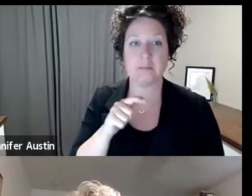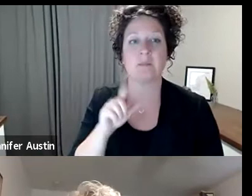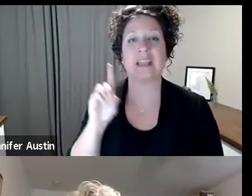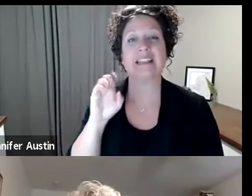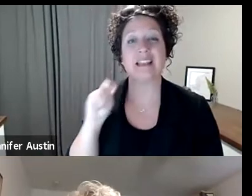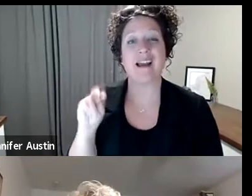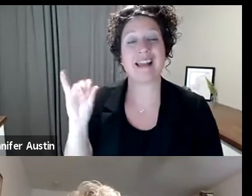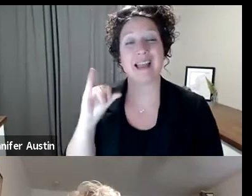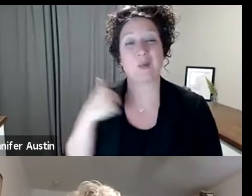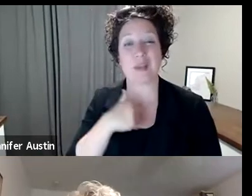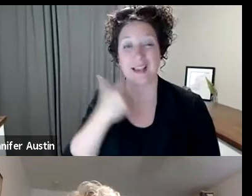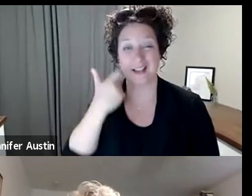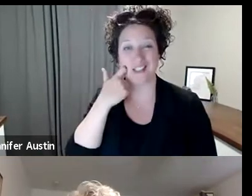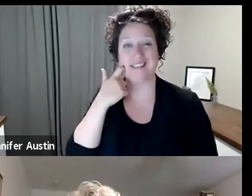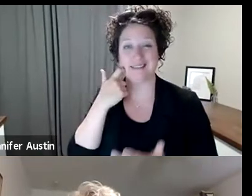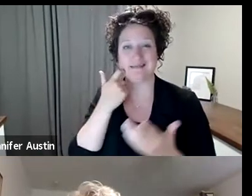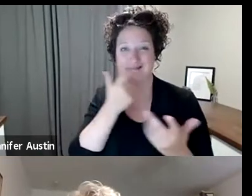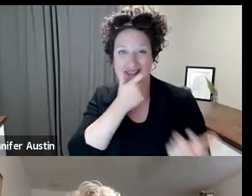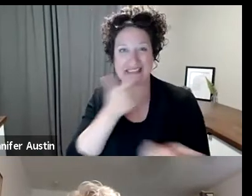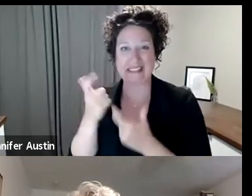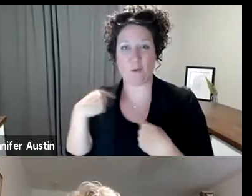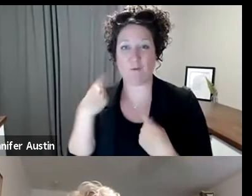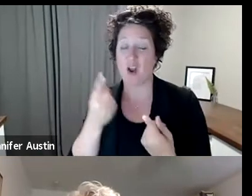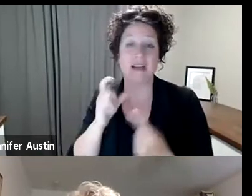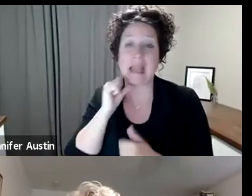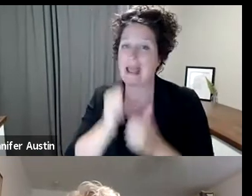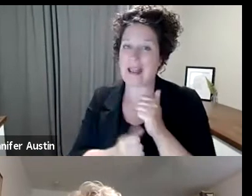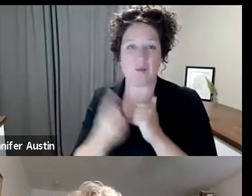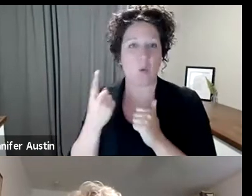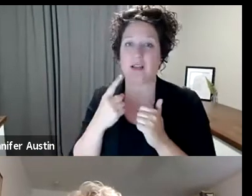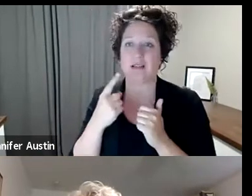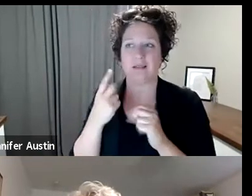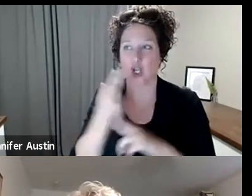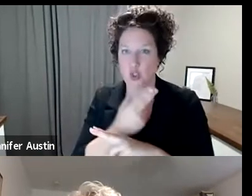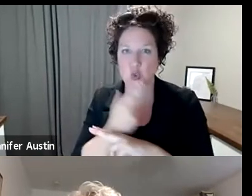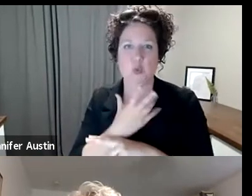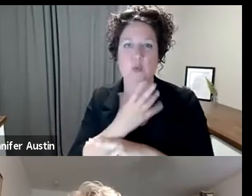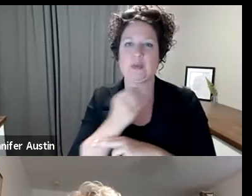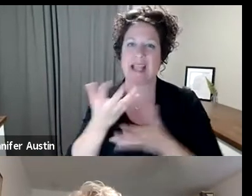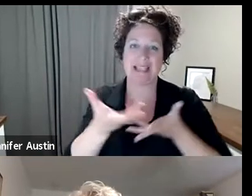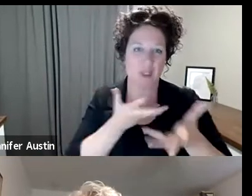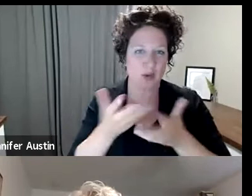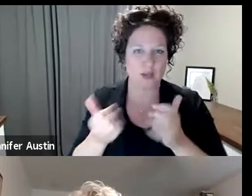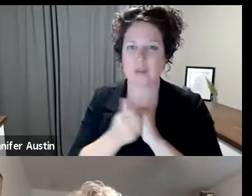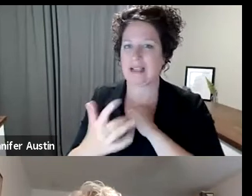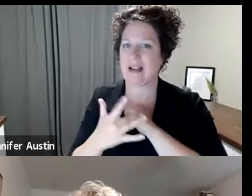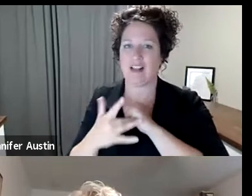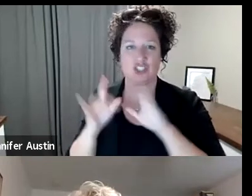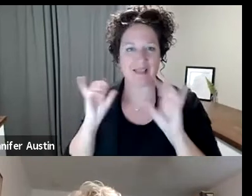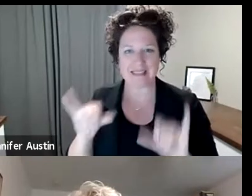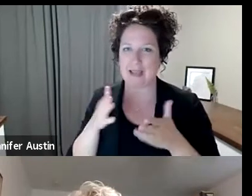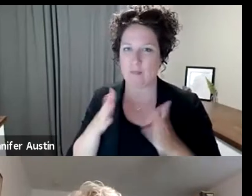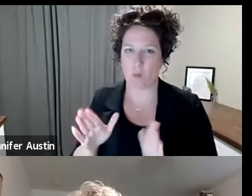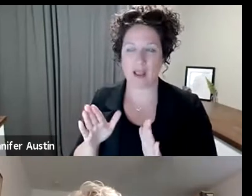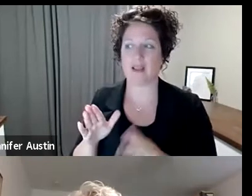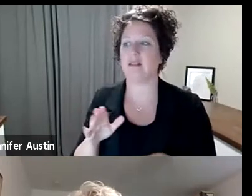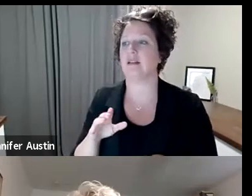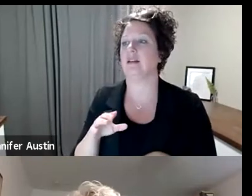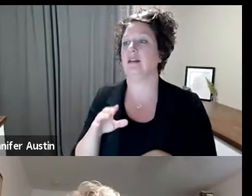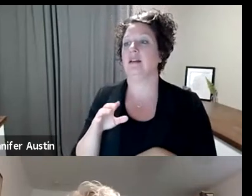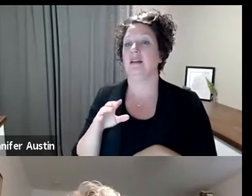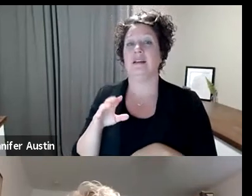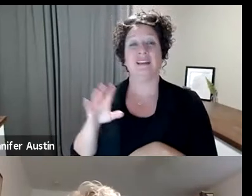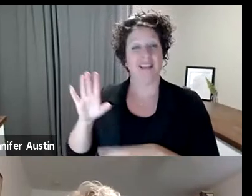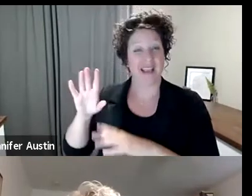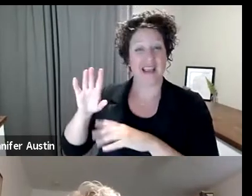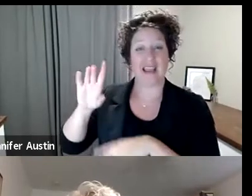as we've just seen today, not everyone consumes and interacts with technology in the same way. And in the developing